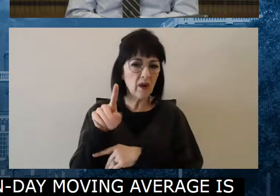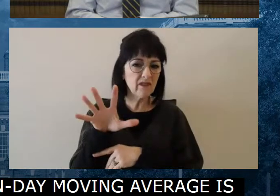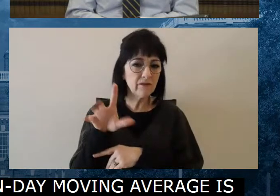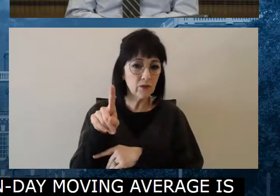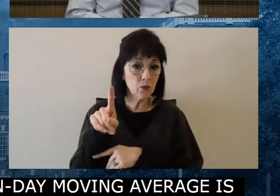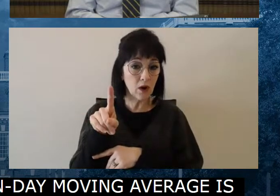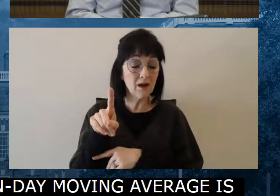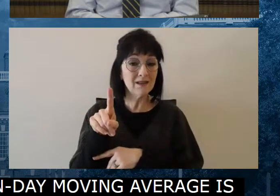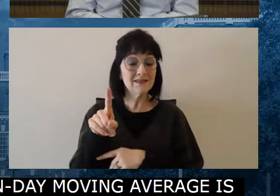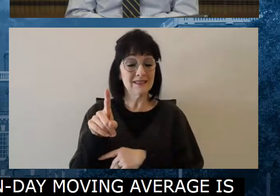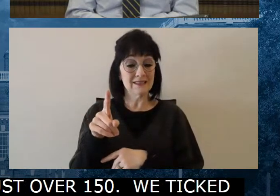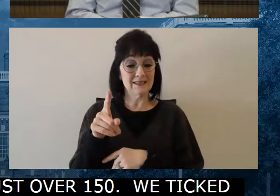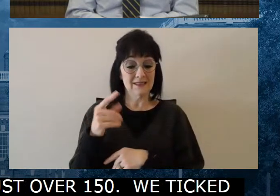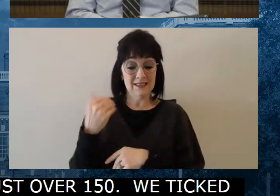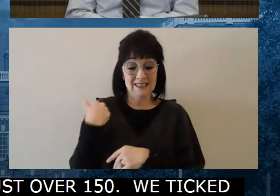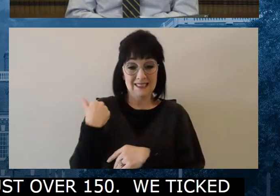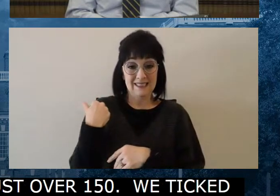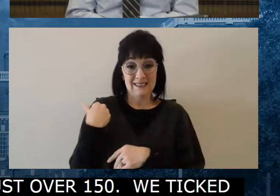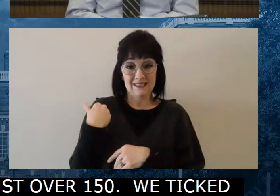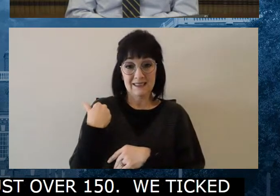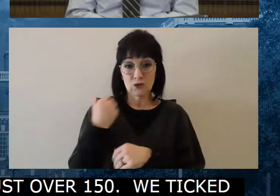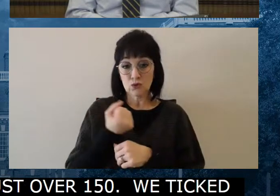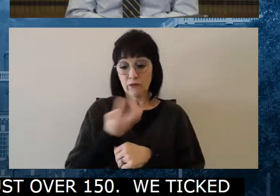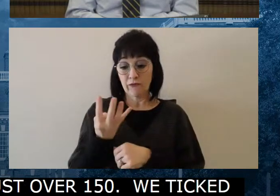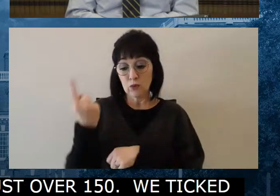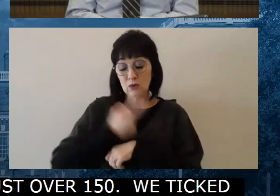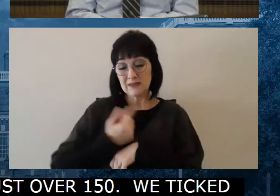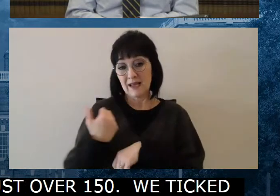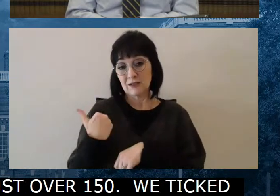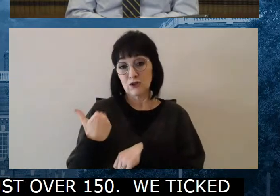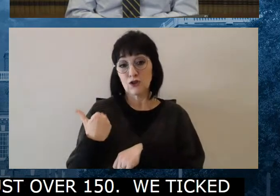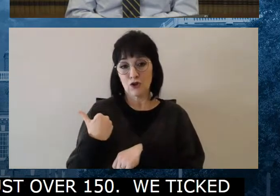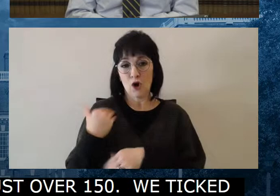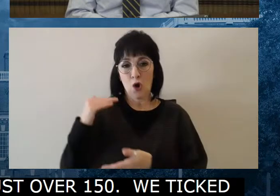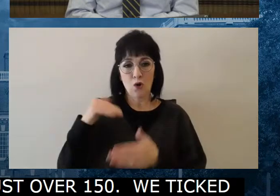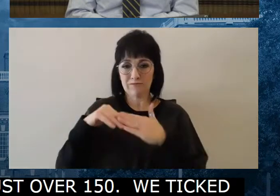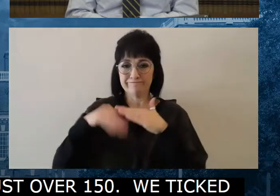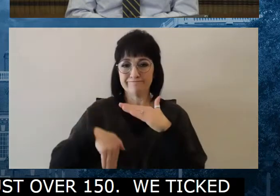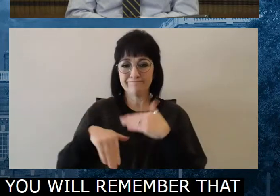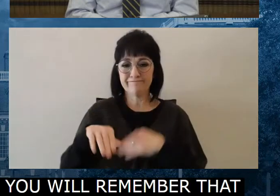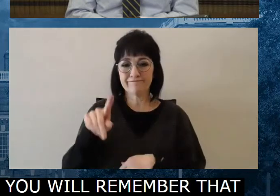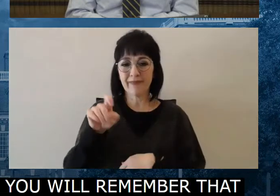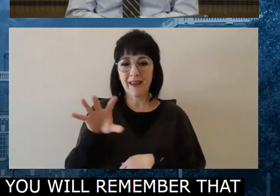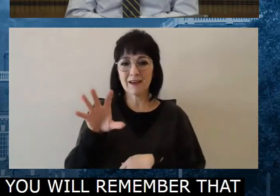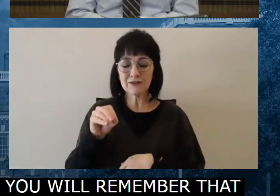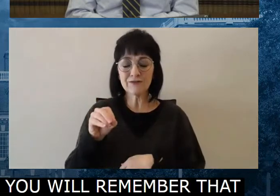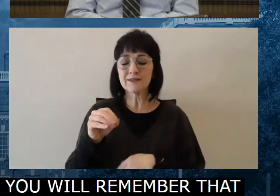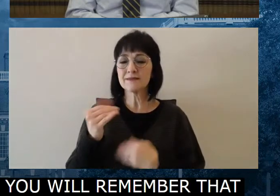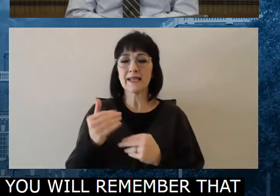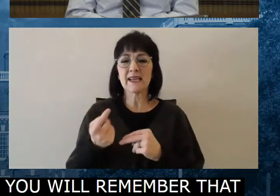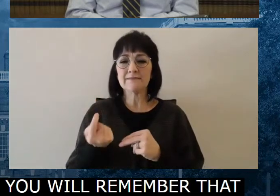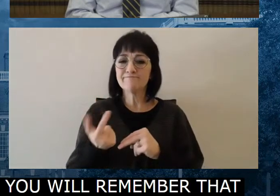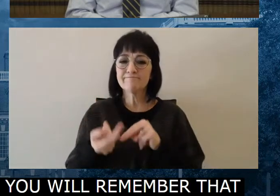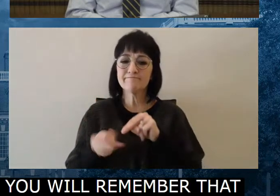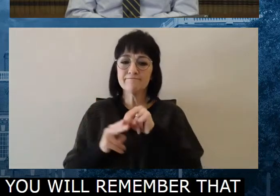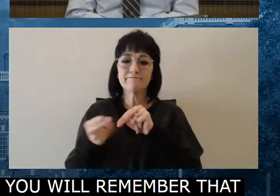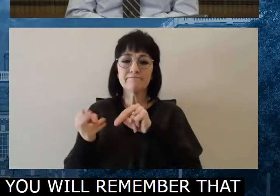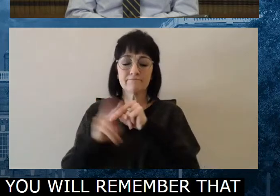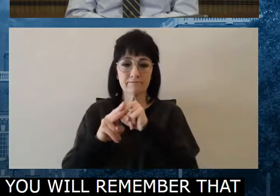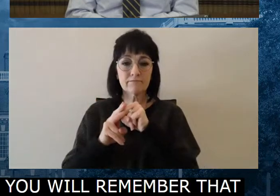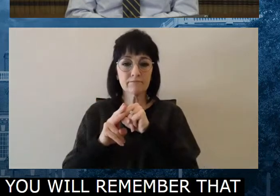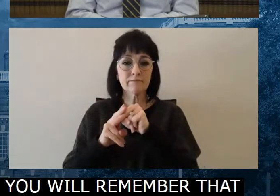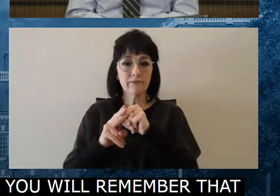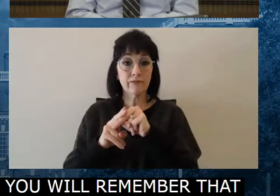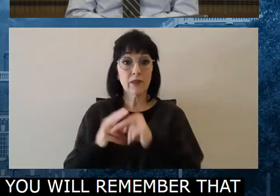week. You'll remember that just a couple weeks ago, that number was 474 at the peak. And sadly,